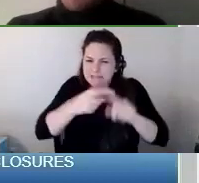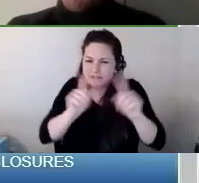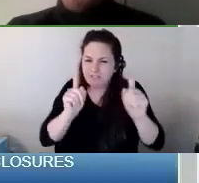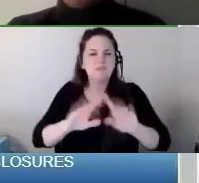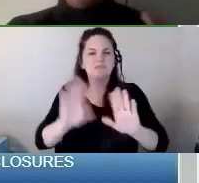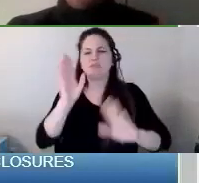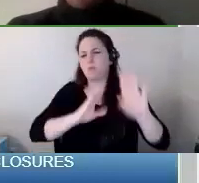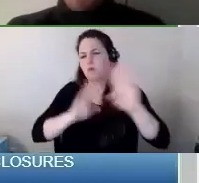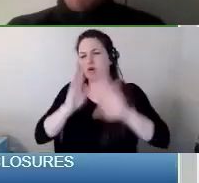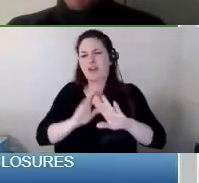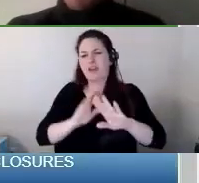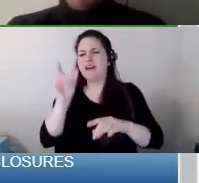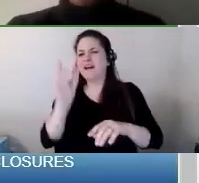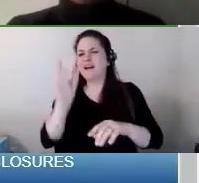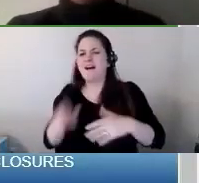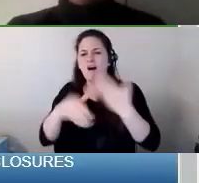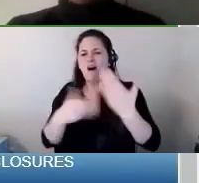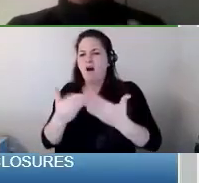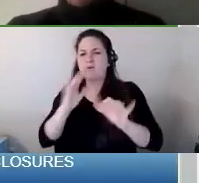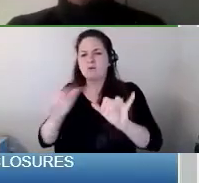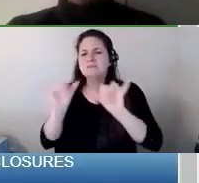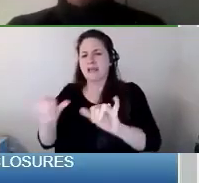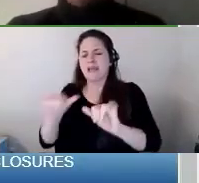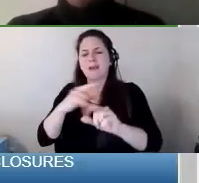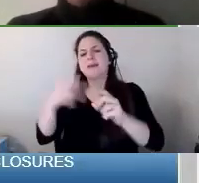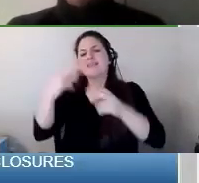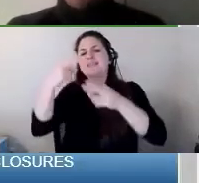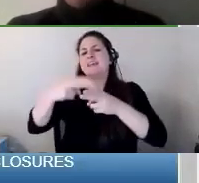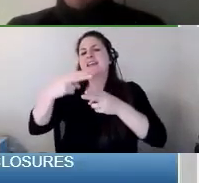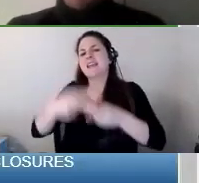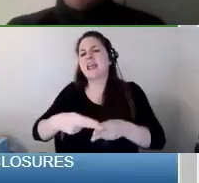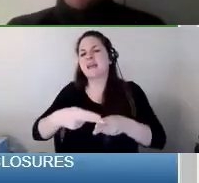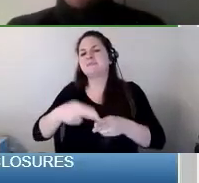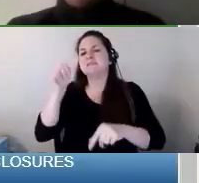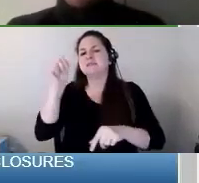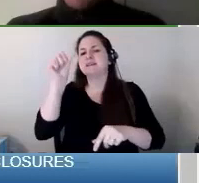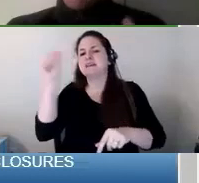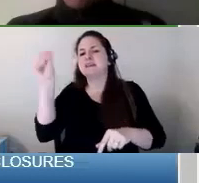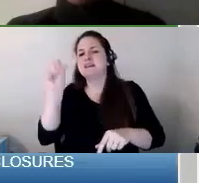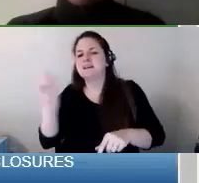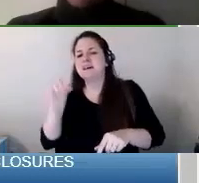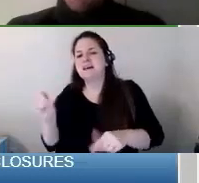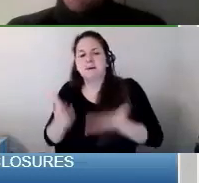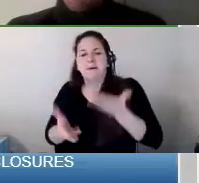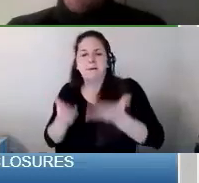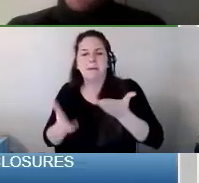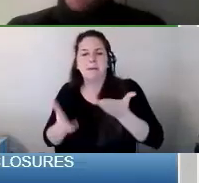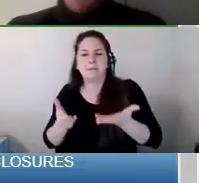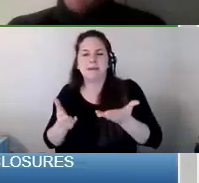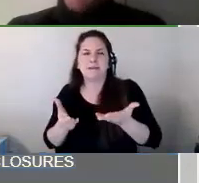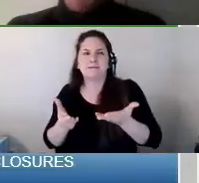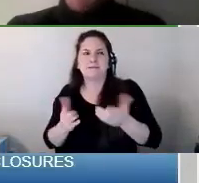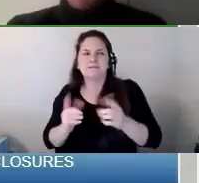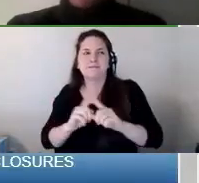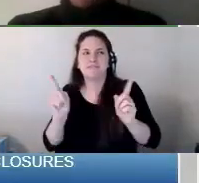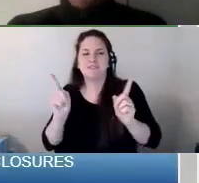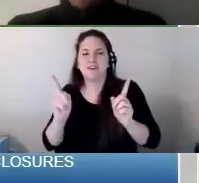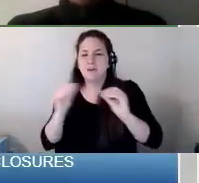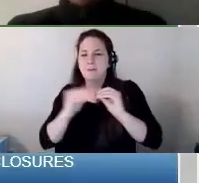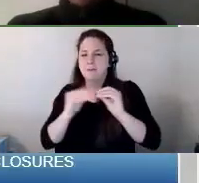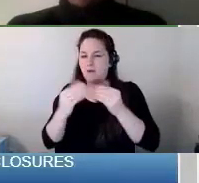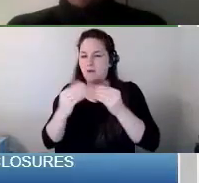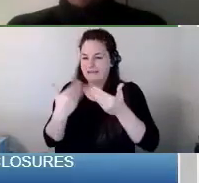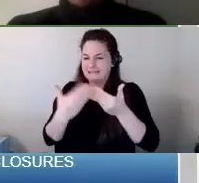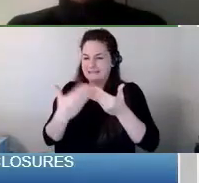exact same buttons will be here. It's just that the names of the buttons will be more intuitive, I should say.